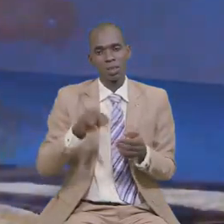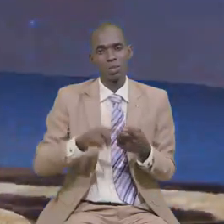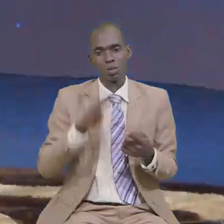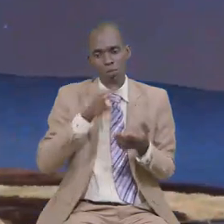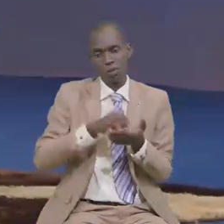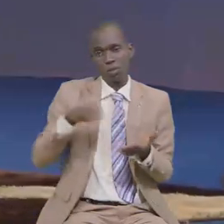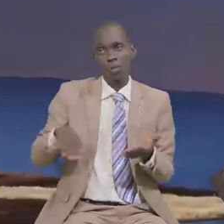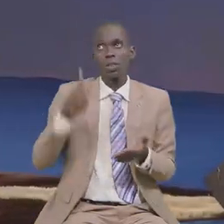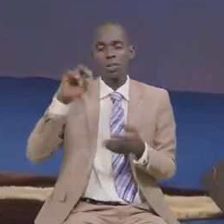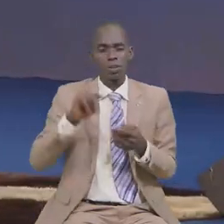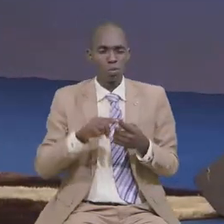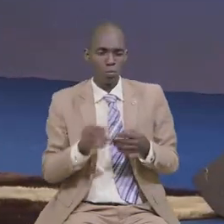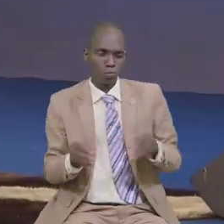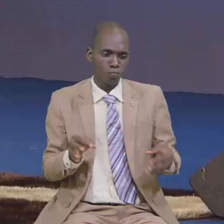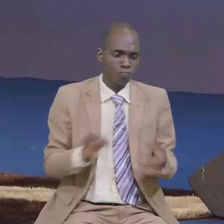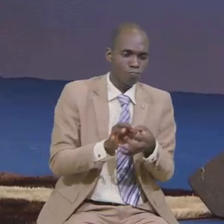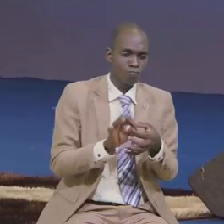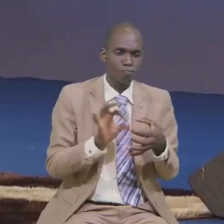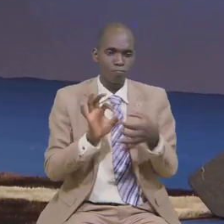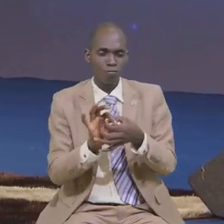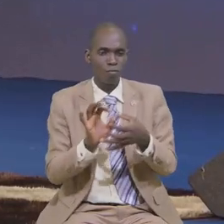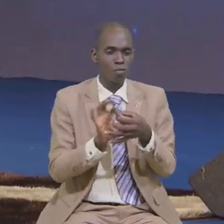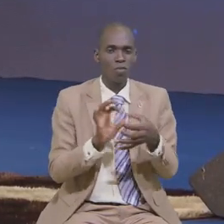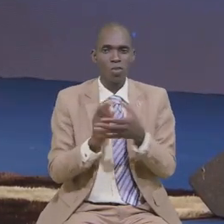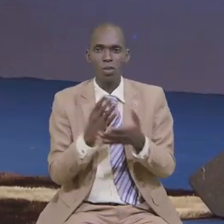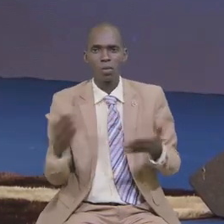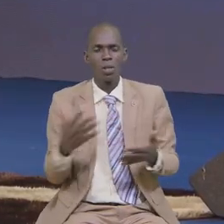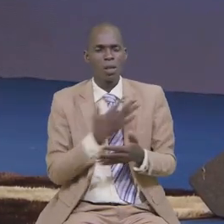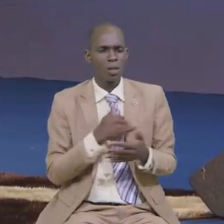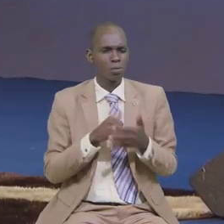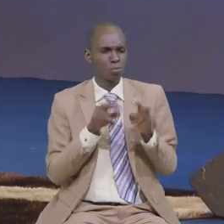there, put this. Everything looks like confusion. What's happening here?